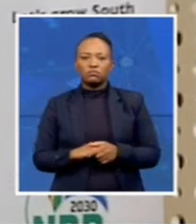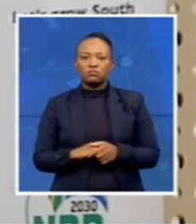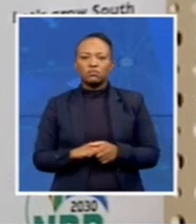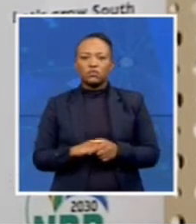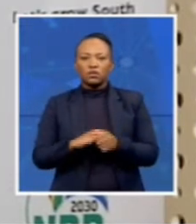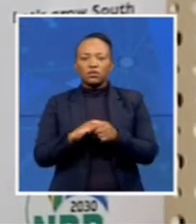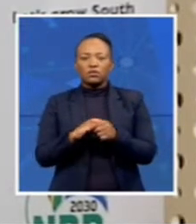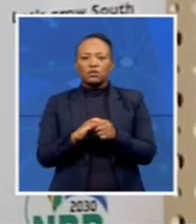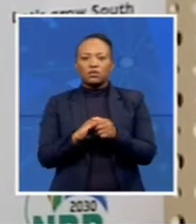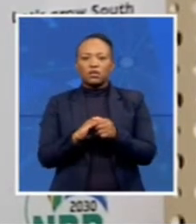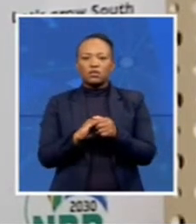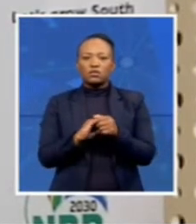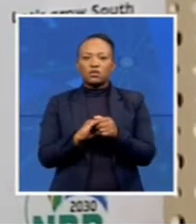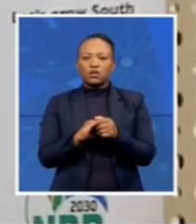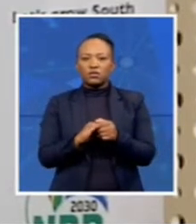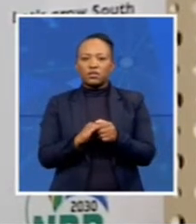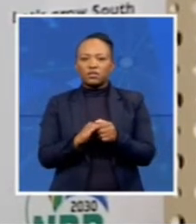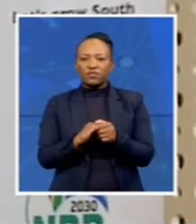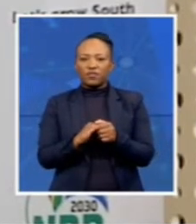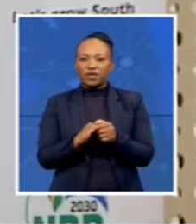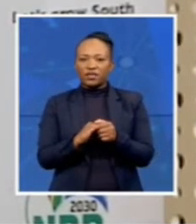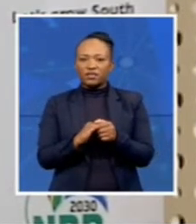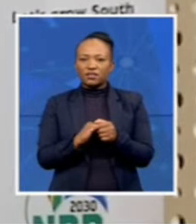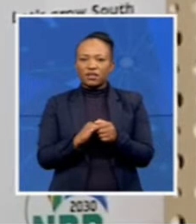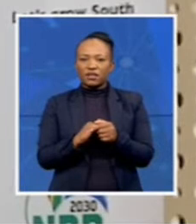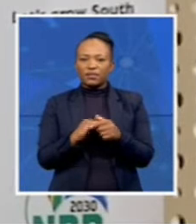for Scientific and Industrial Research,